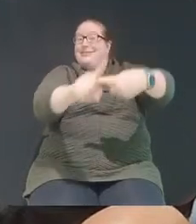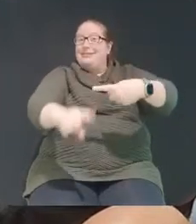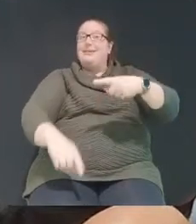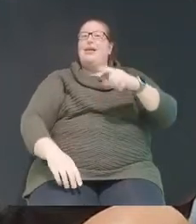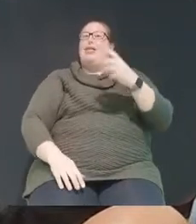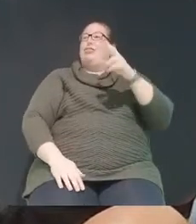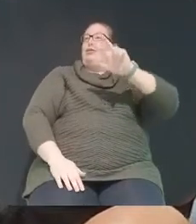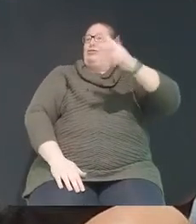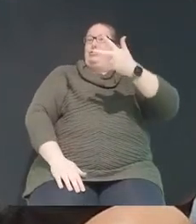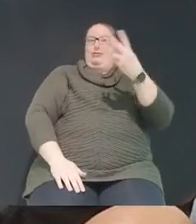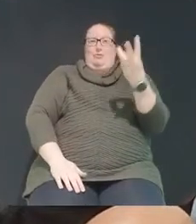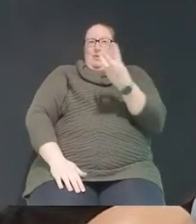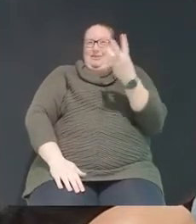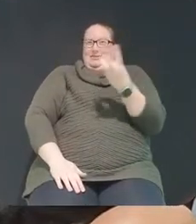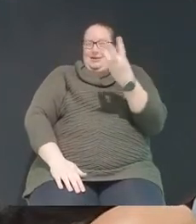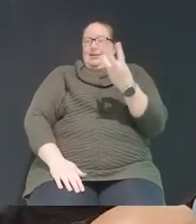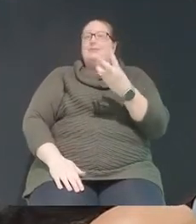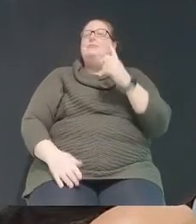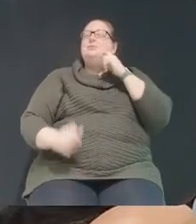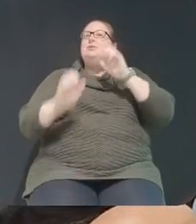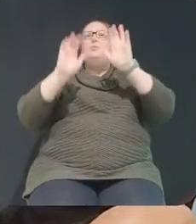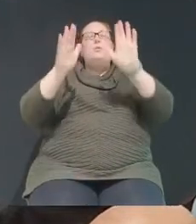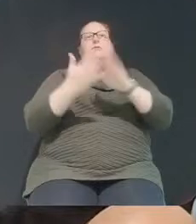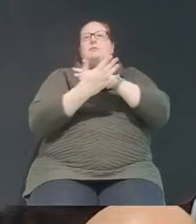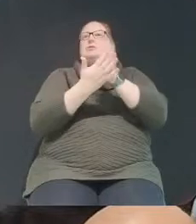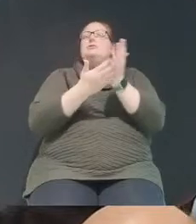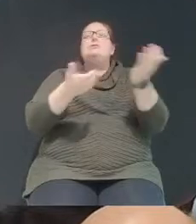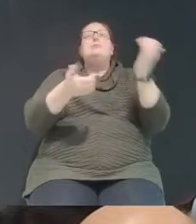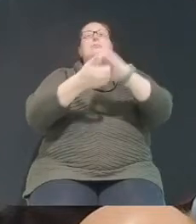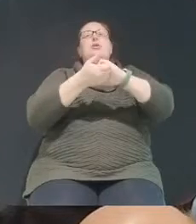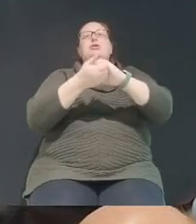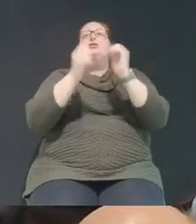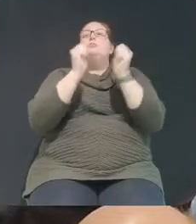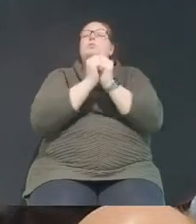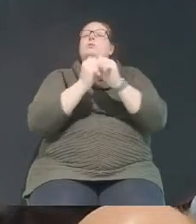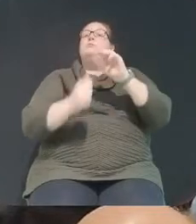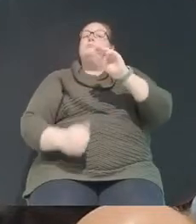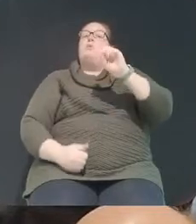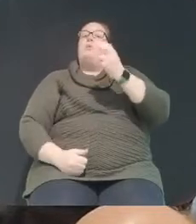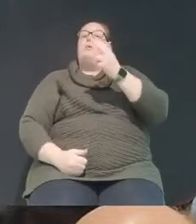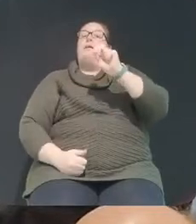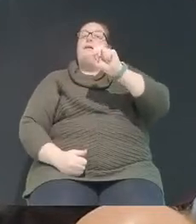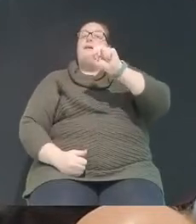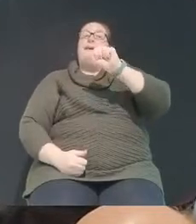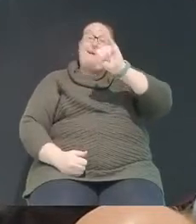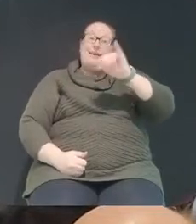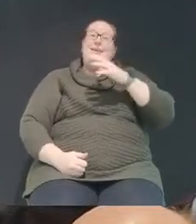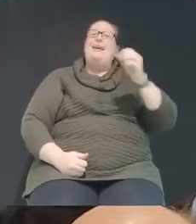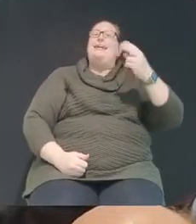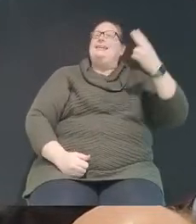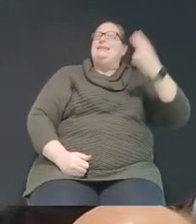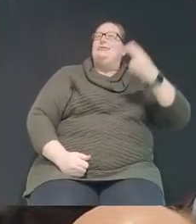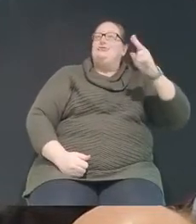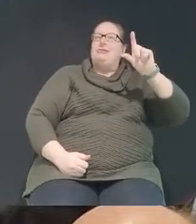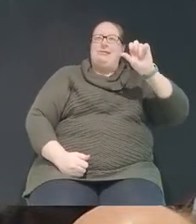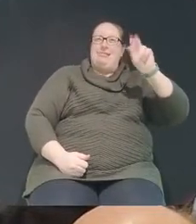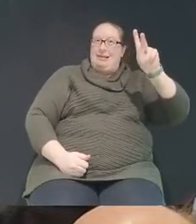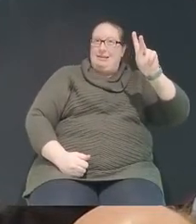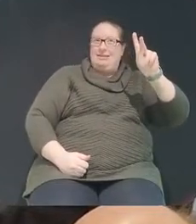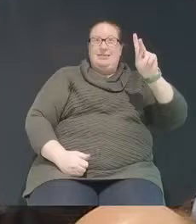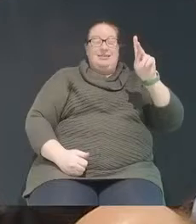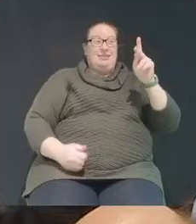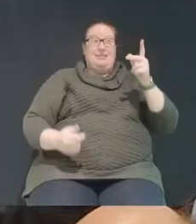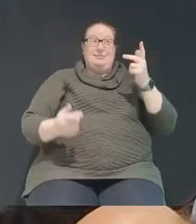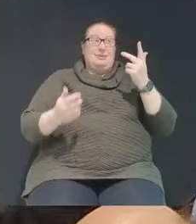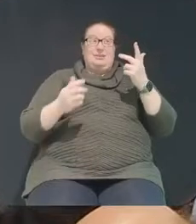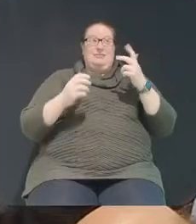when we will be doing this wonderful series. It's a partnership between MOHAI and HistoryLink that's been going for somewhere over